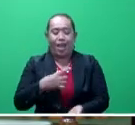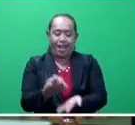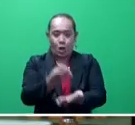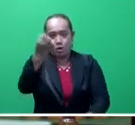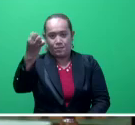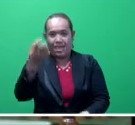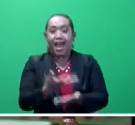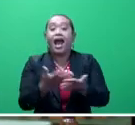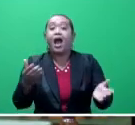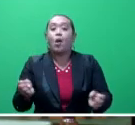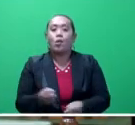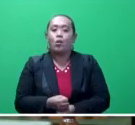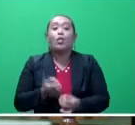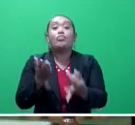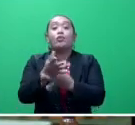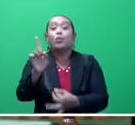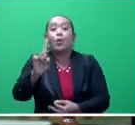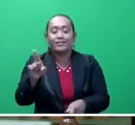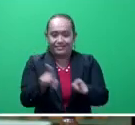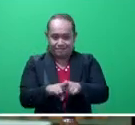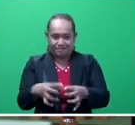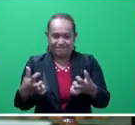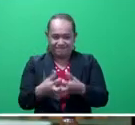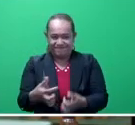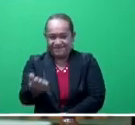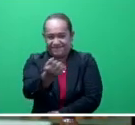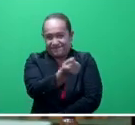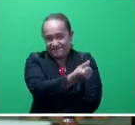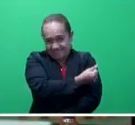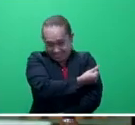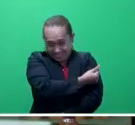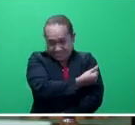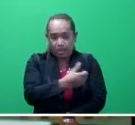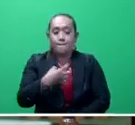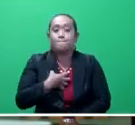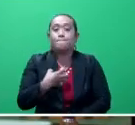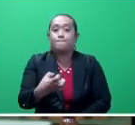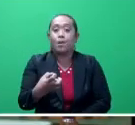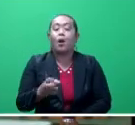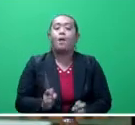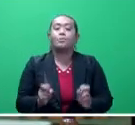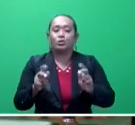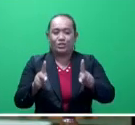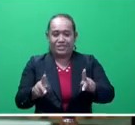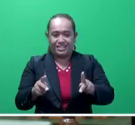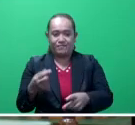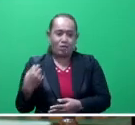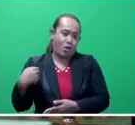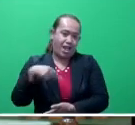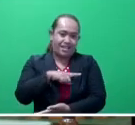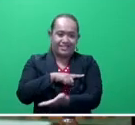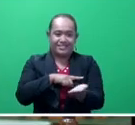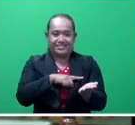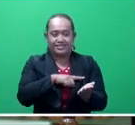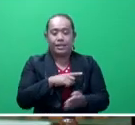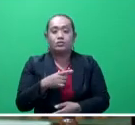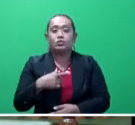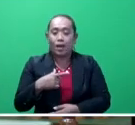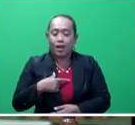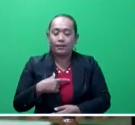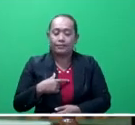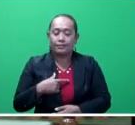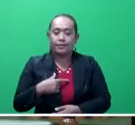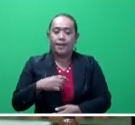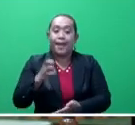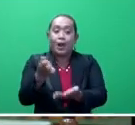widespread vaccination will produce more revenue and provide more opportunity. We will want to take advantage of that. However, if the